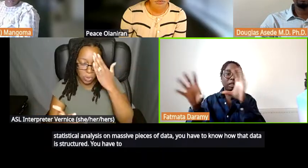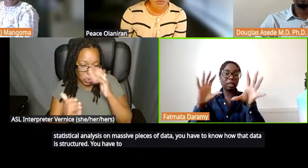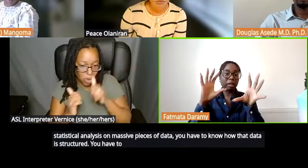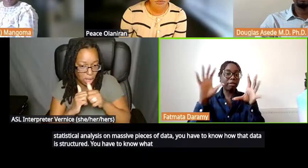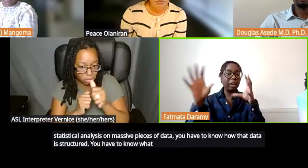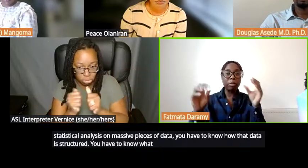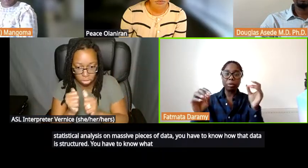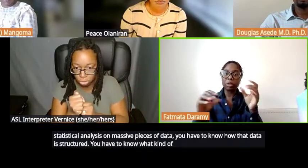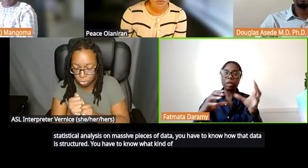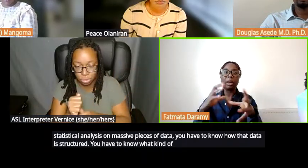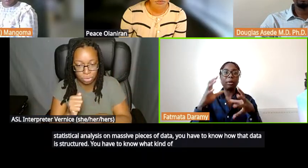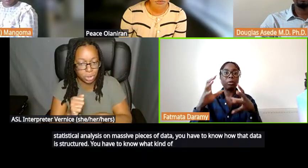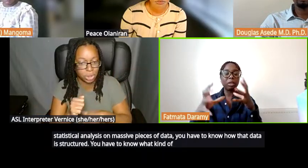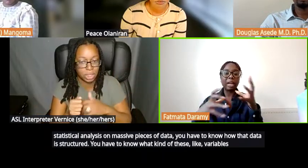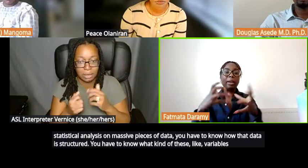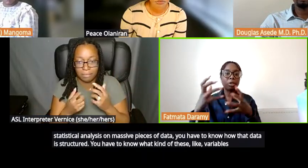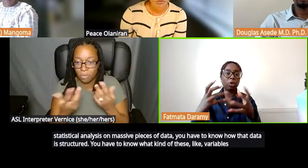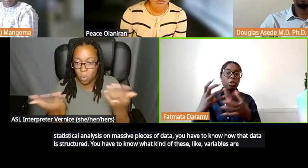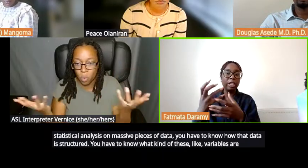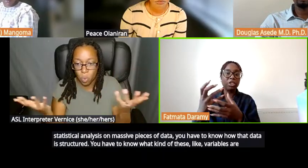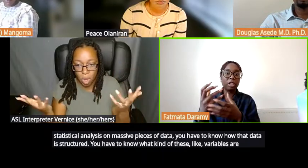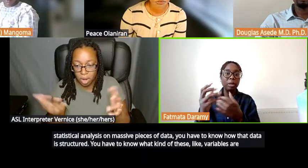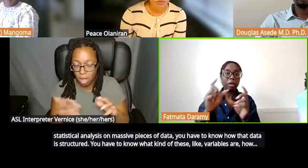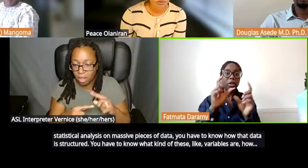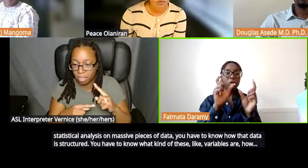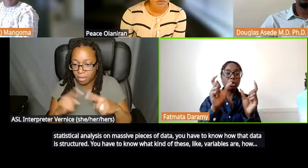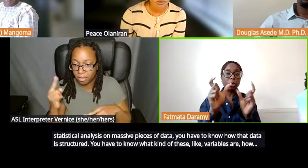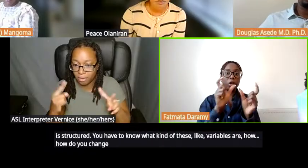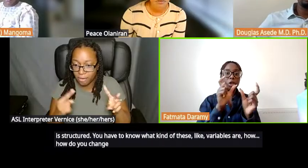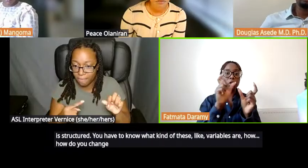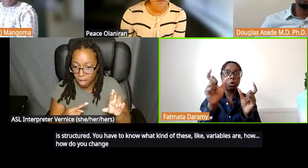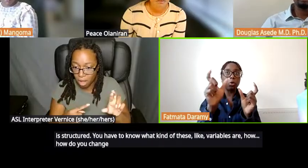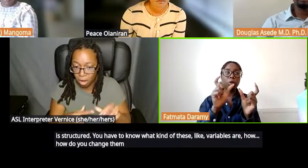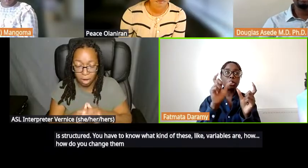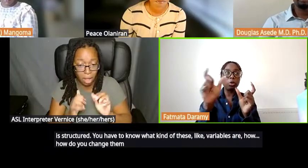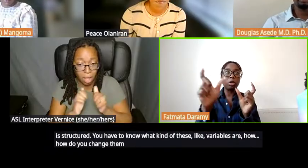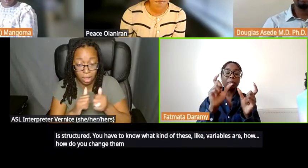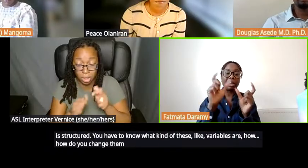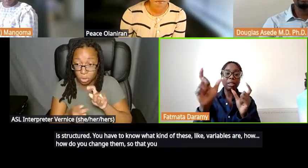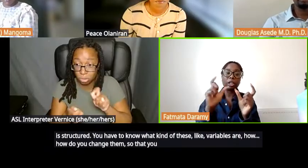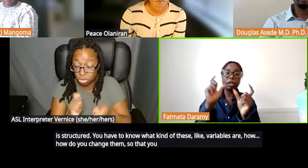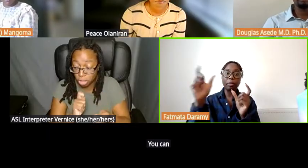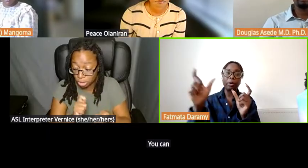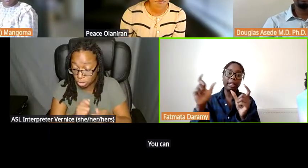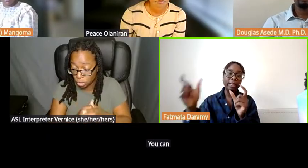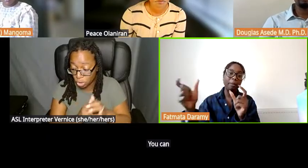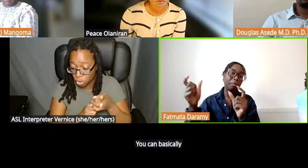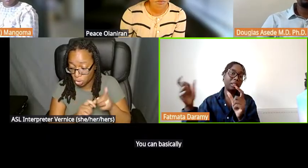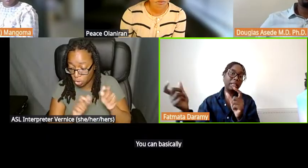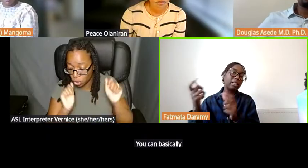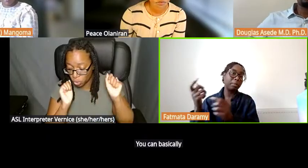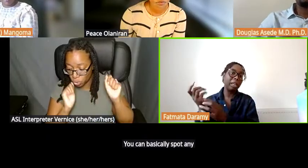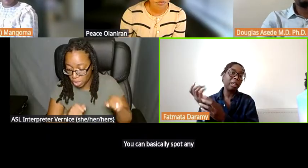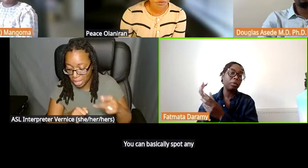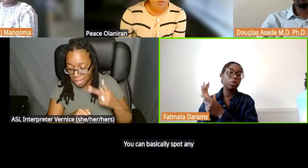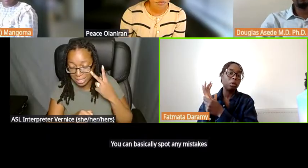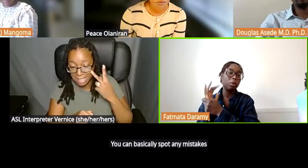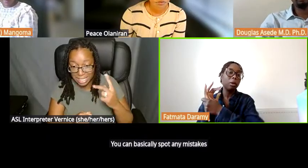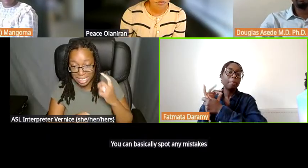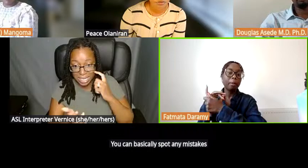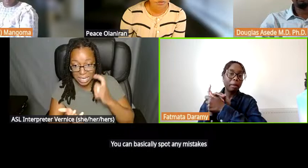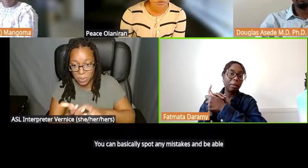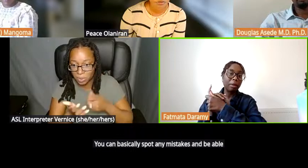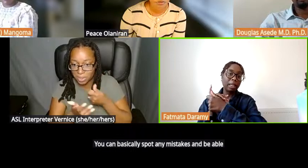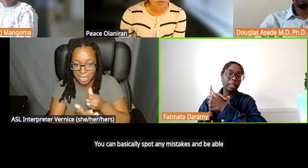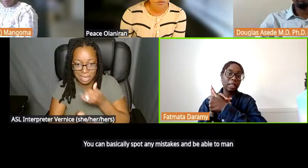of these like variables are, how do you change them so that you can basically spot any mistakes and be able